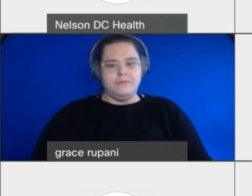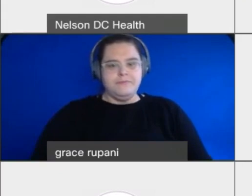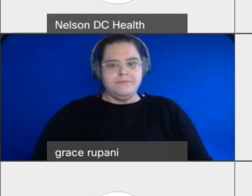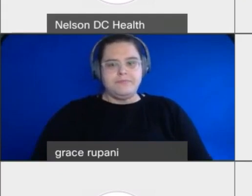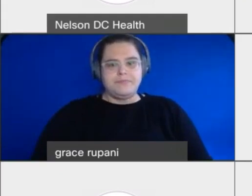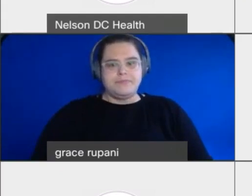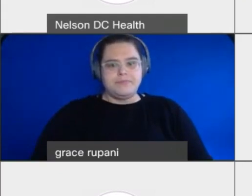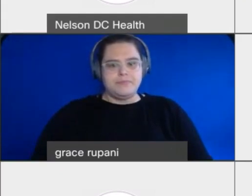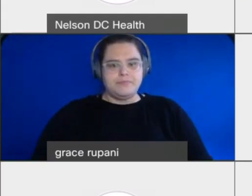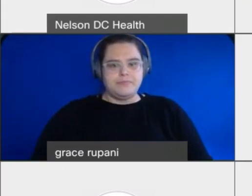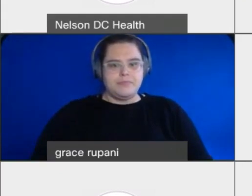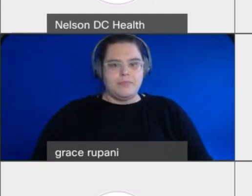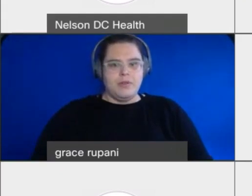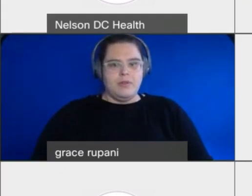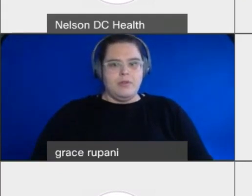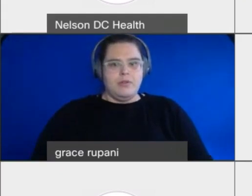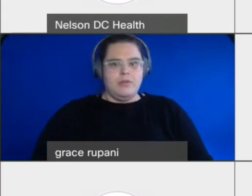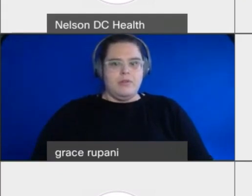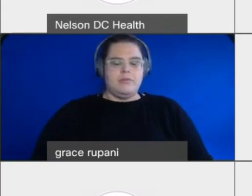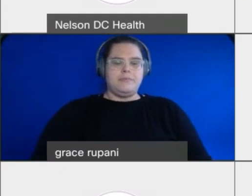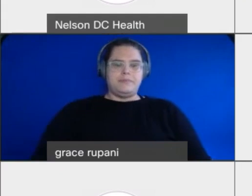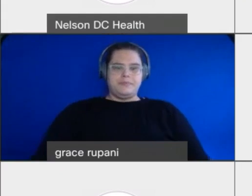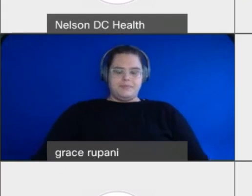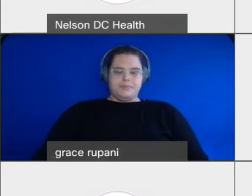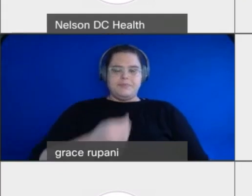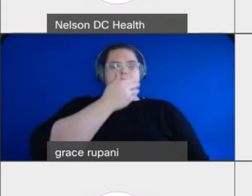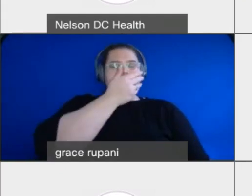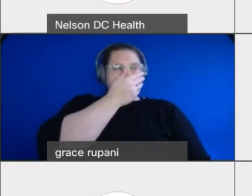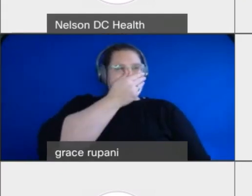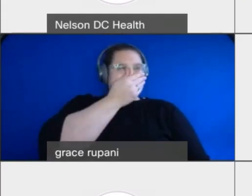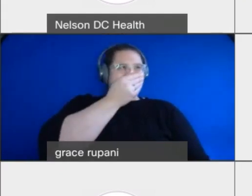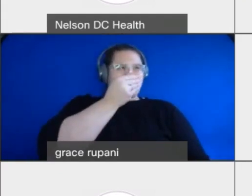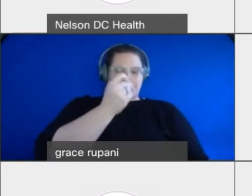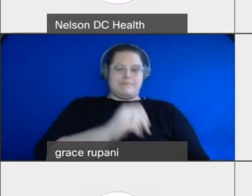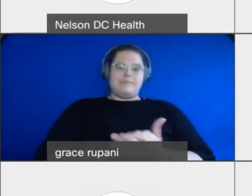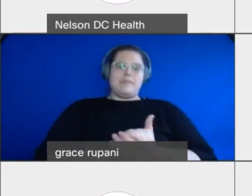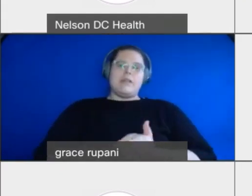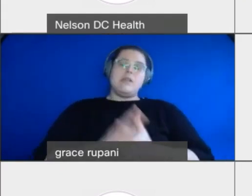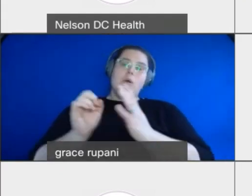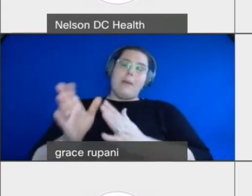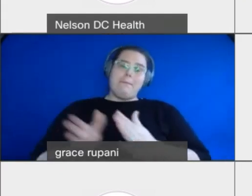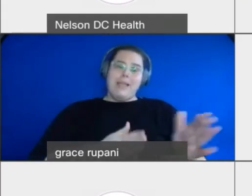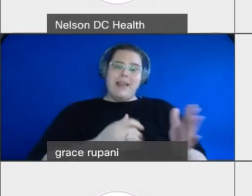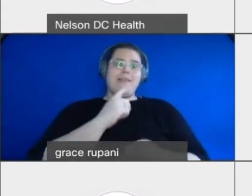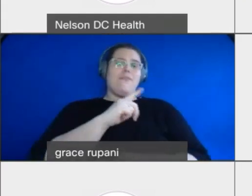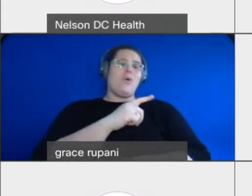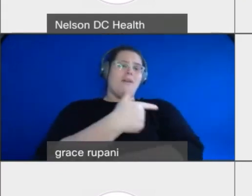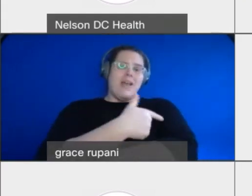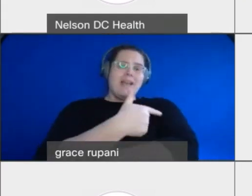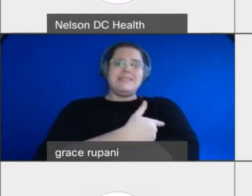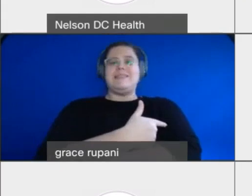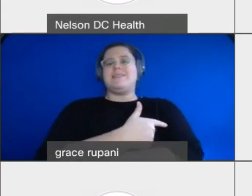this whole project of planning to get vaccine for, I mean, the district has over